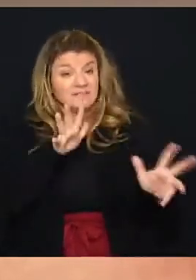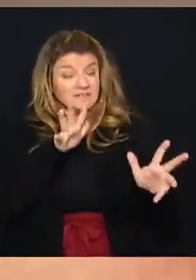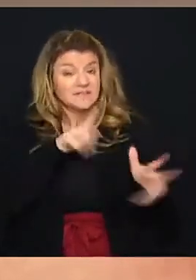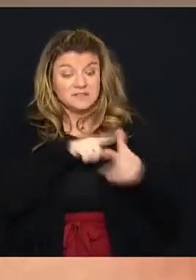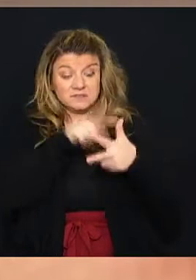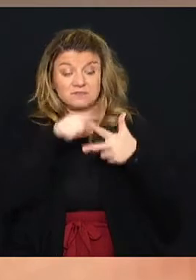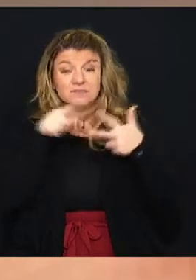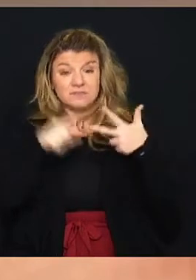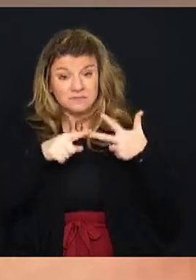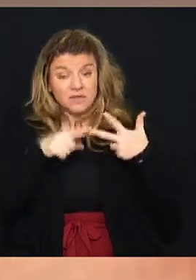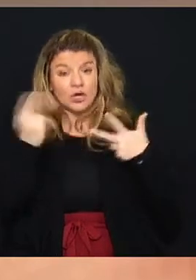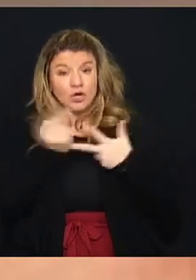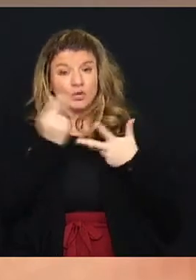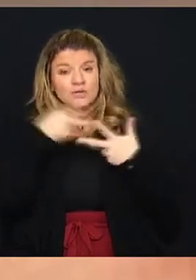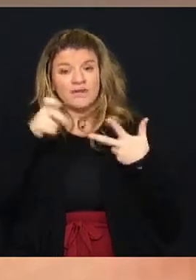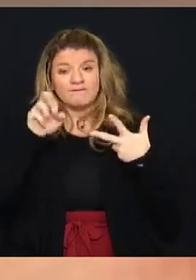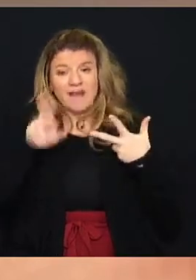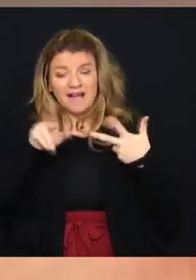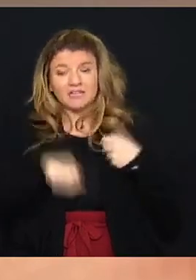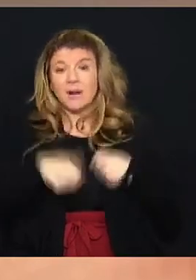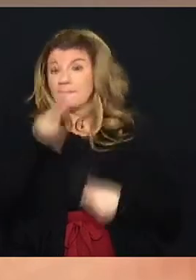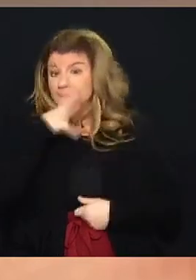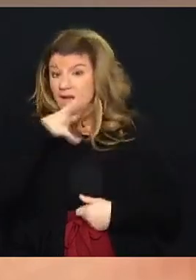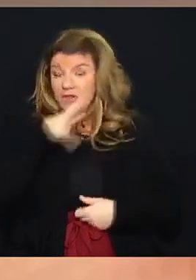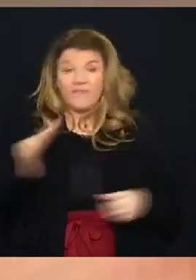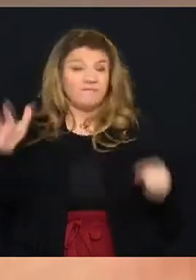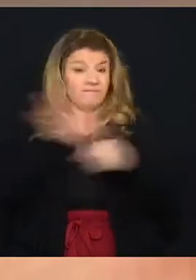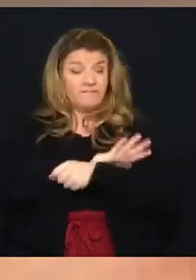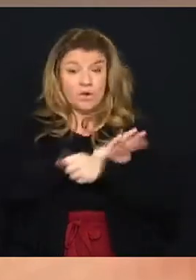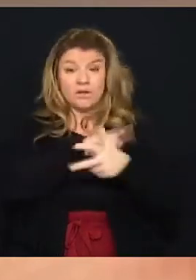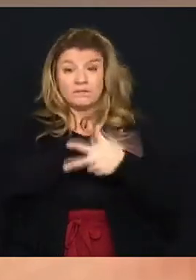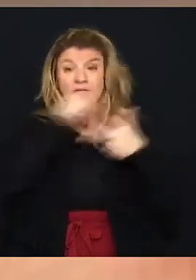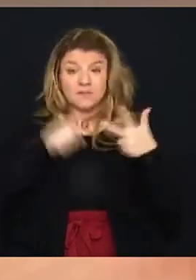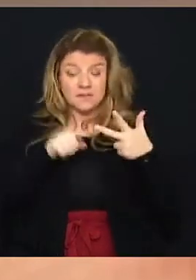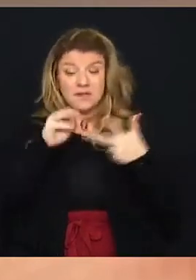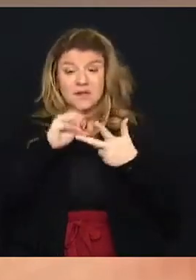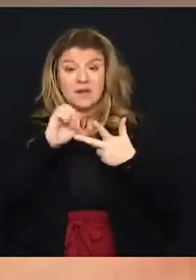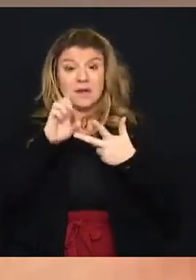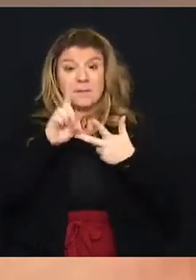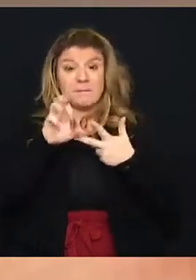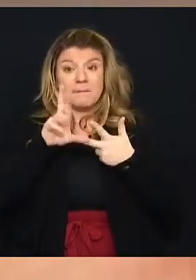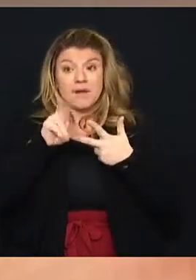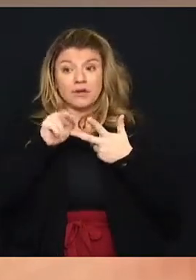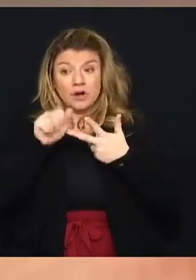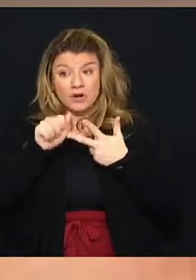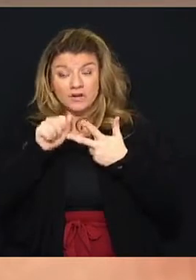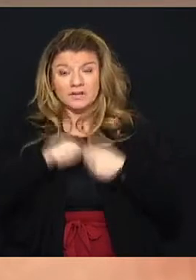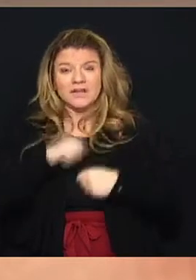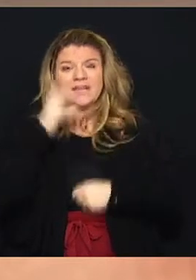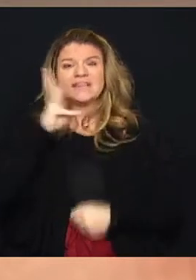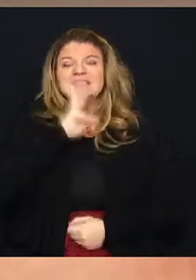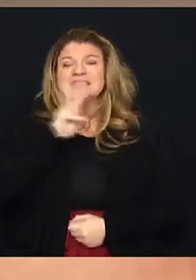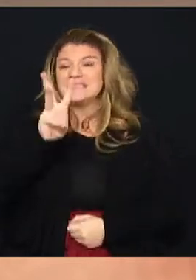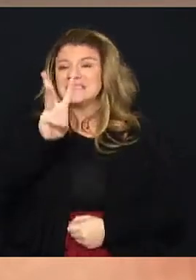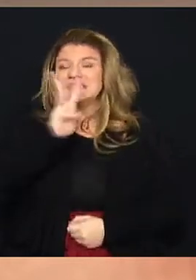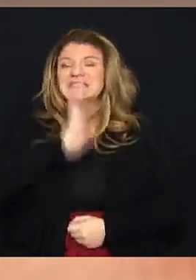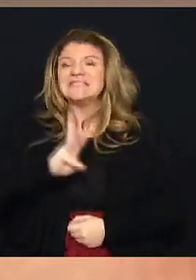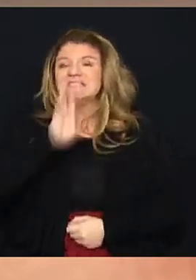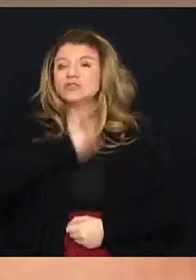with Pfizer. The mother fully vaccinated and boosted with Moderna. 6-year-old